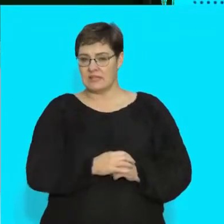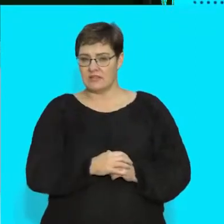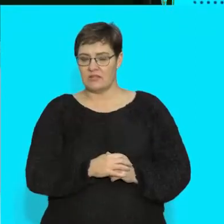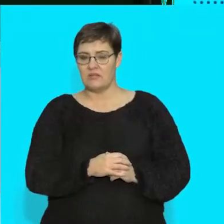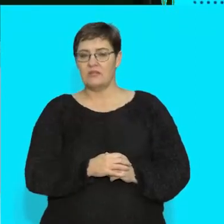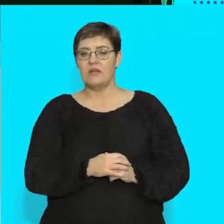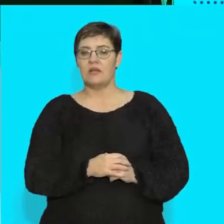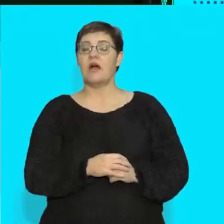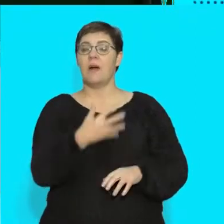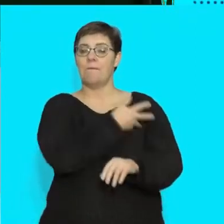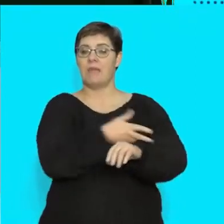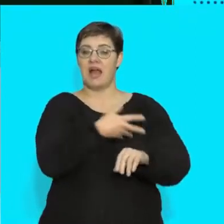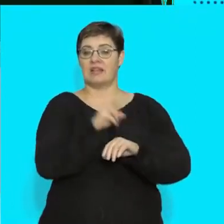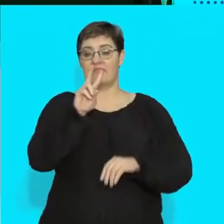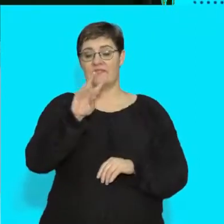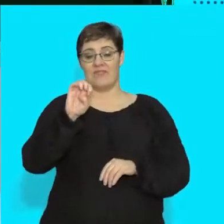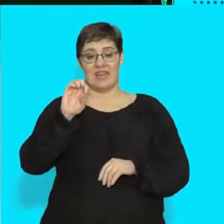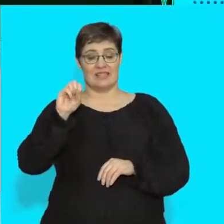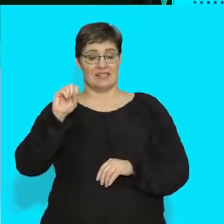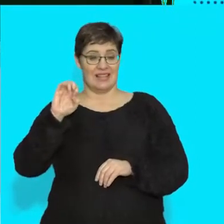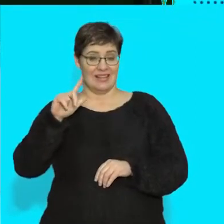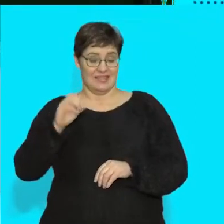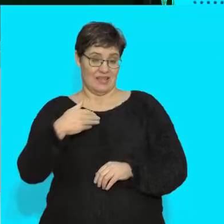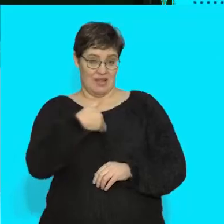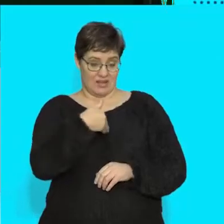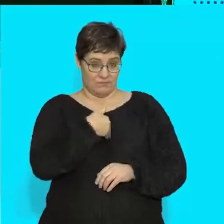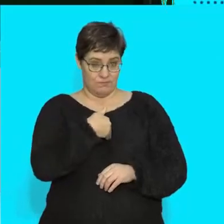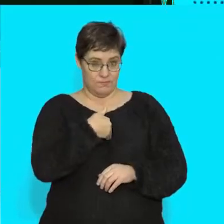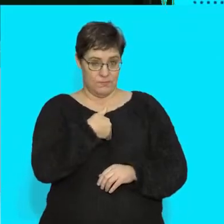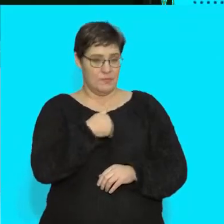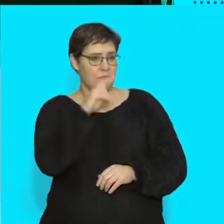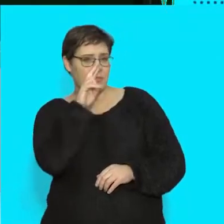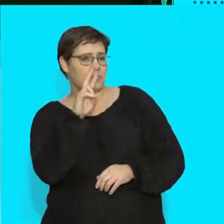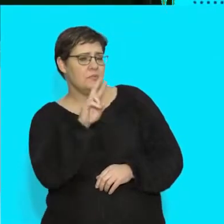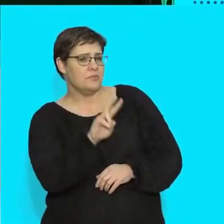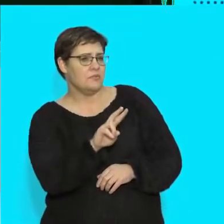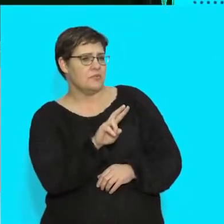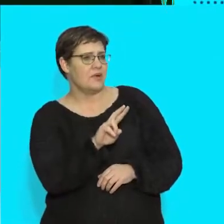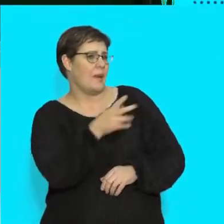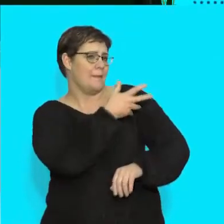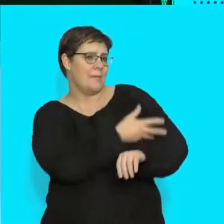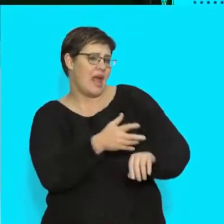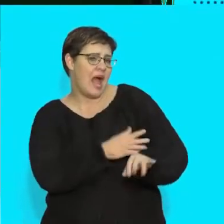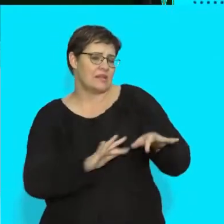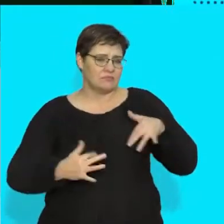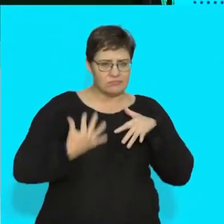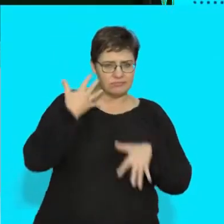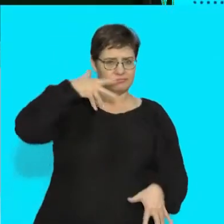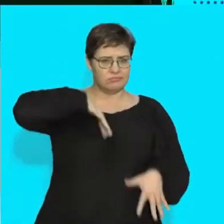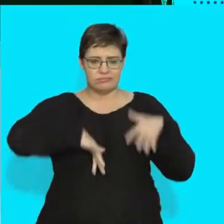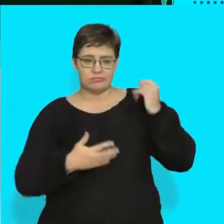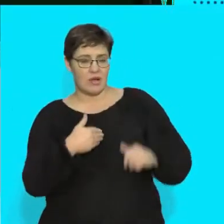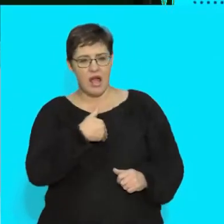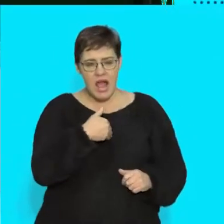blood vessels of the heart, and we've finished with looking, all right, at how the blood travels through the heart, through